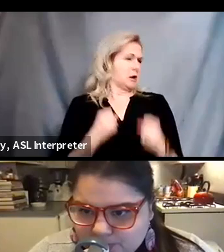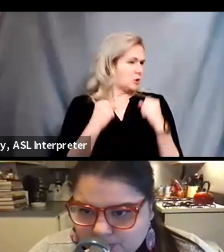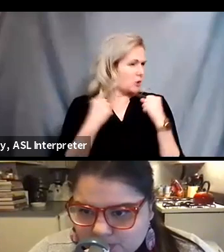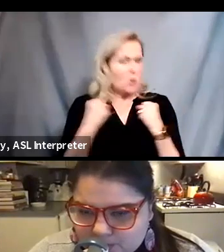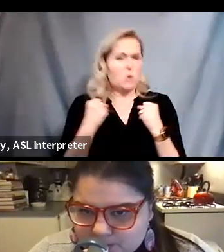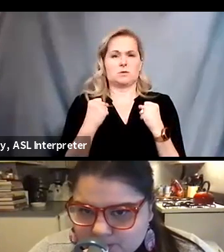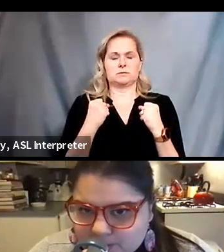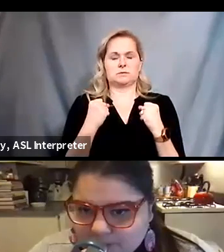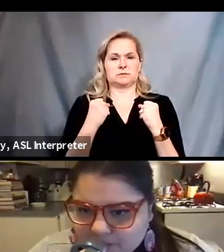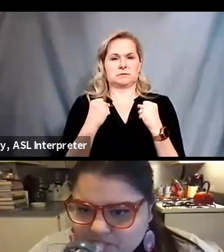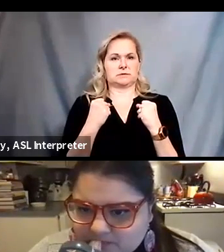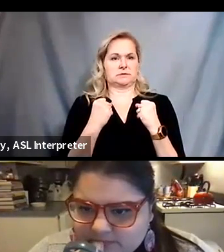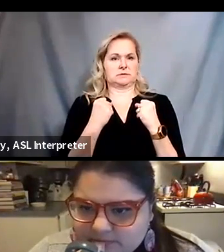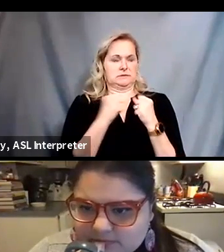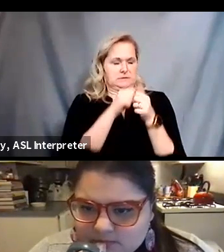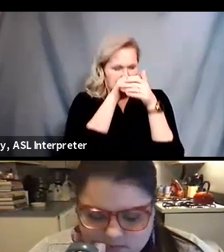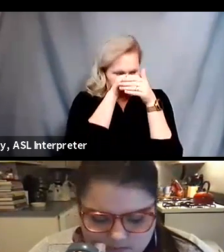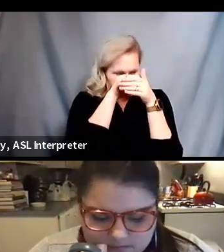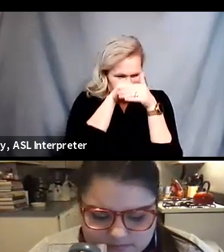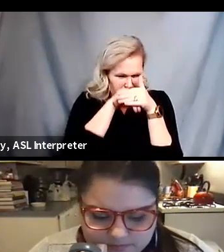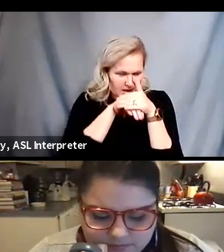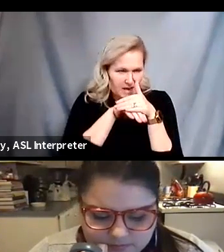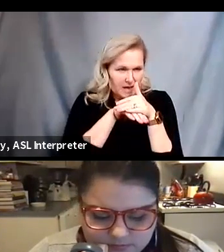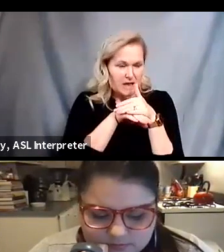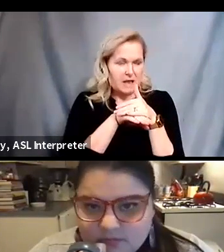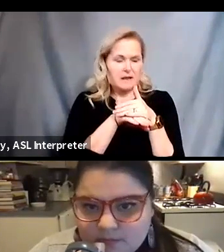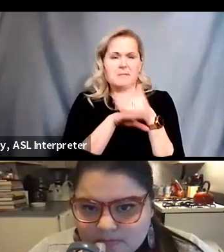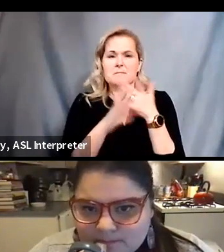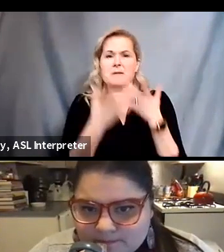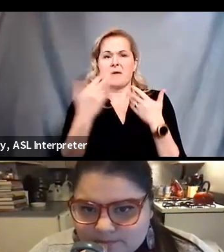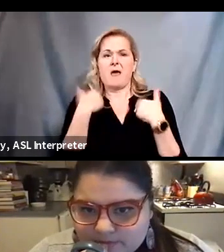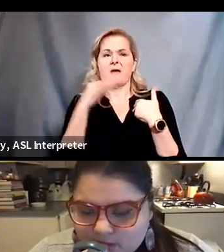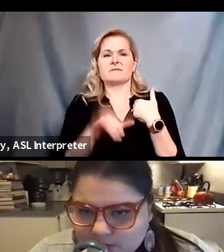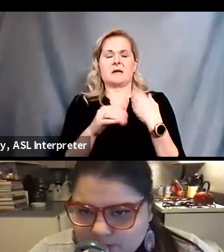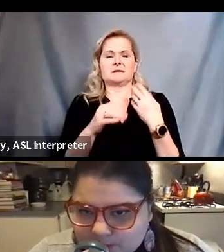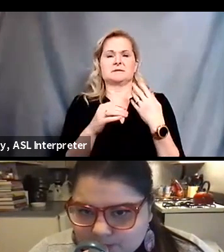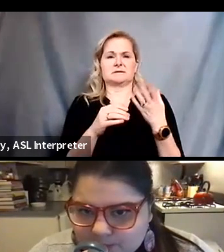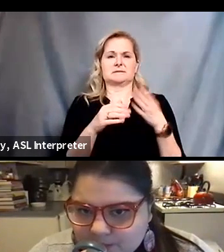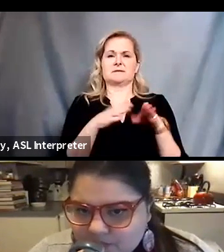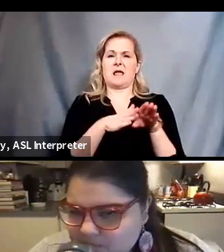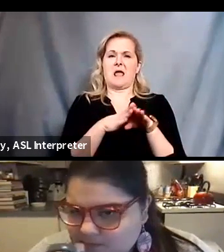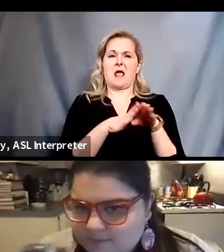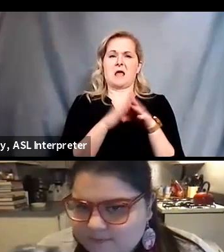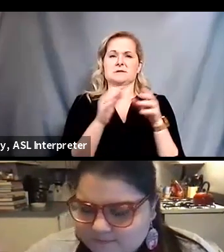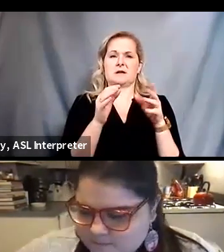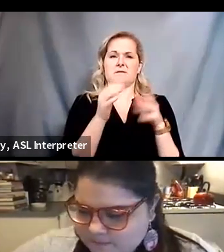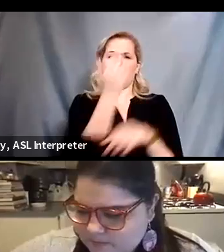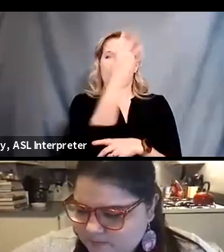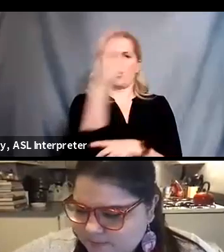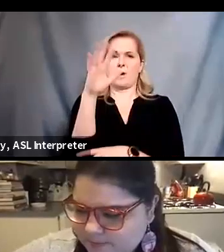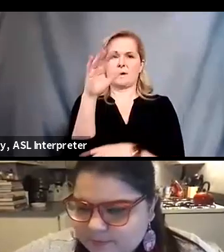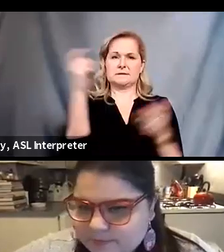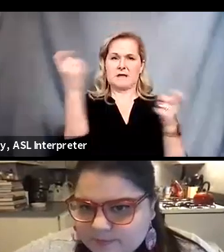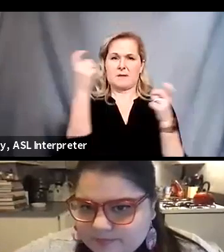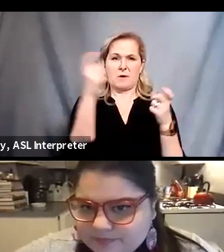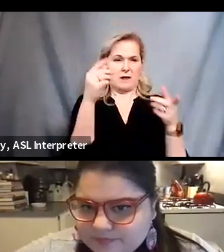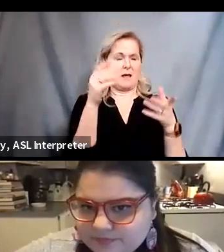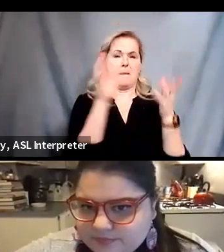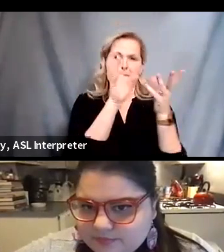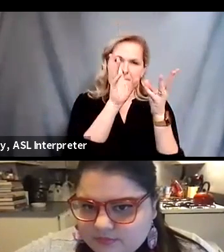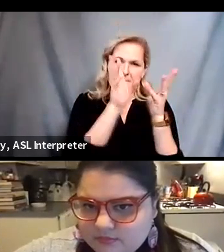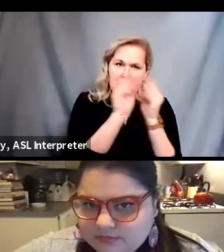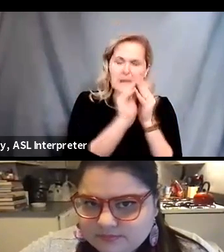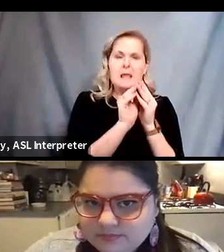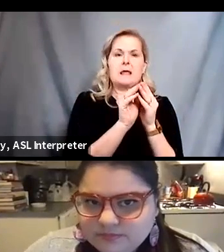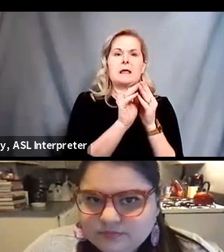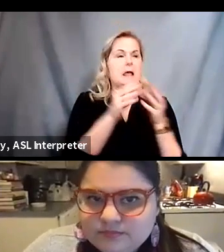and you'd go through, you know, an edge of the woods ceremony, a meeting and an introducing of yourself, and then you'd be housed. I mean,